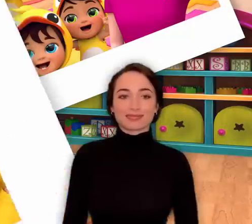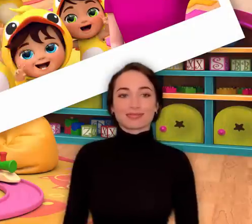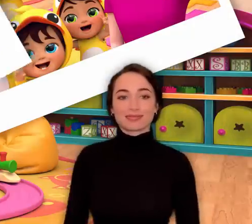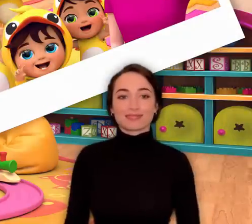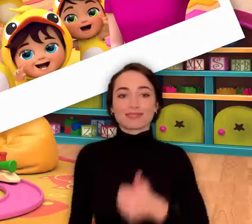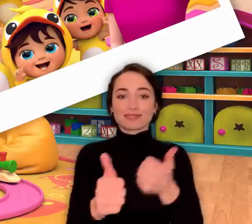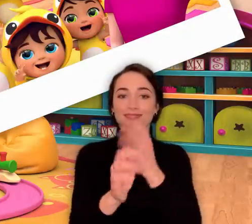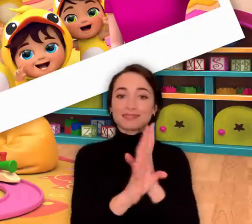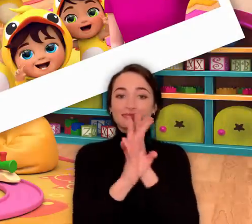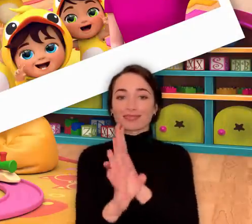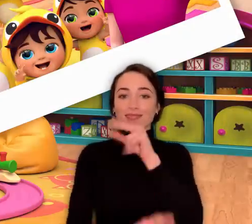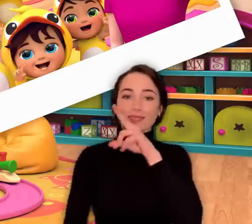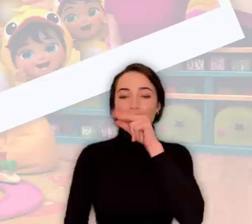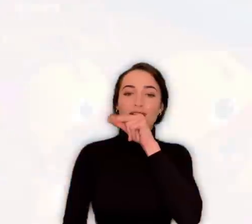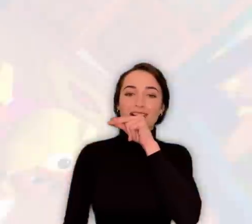quack